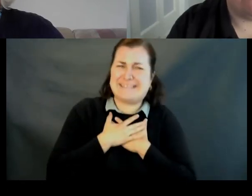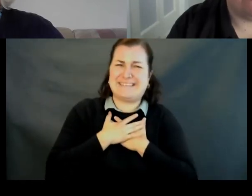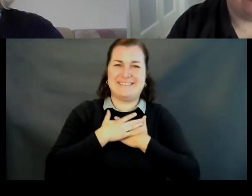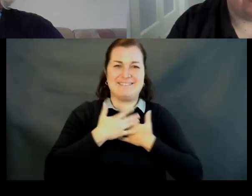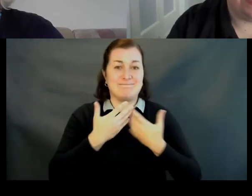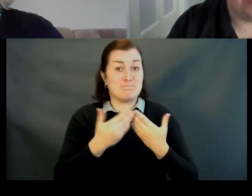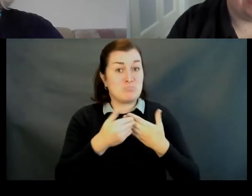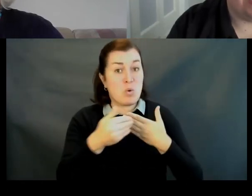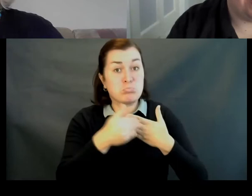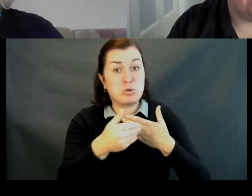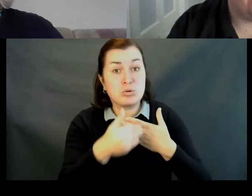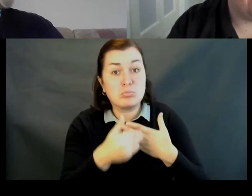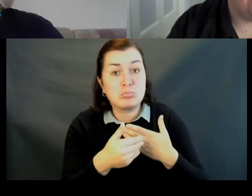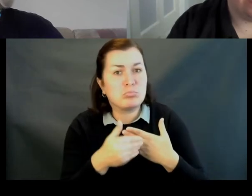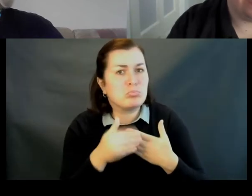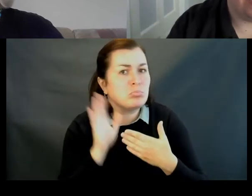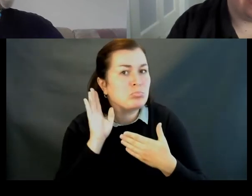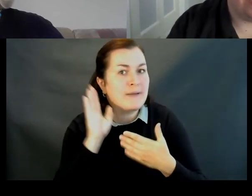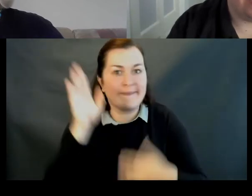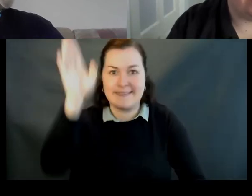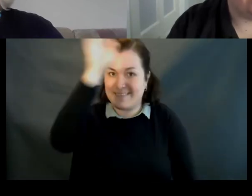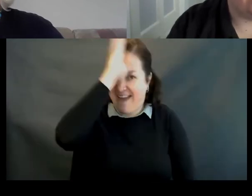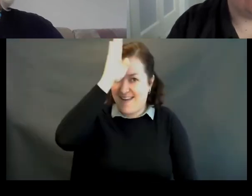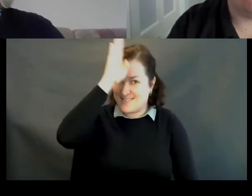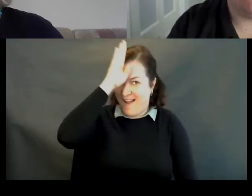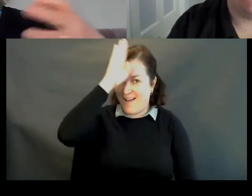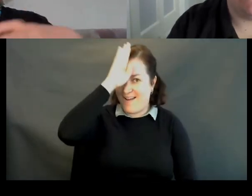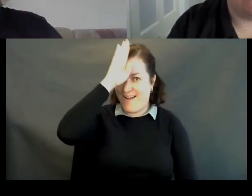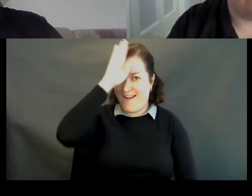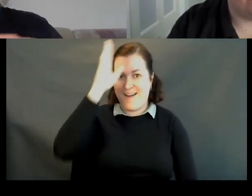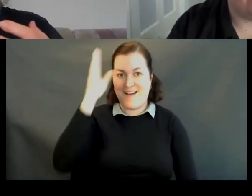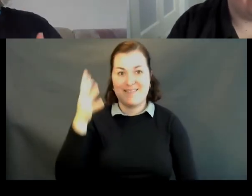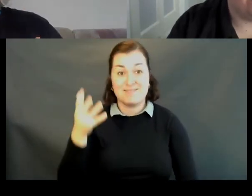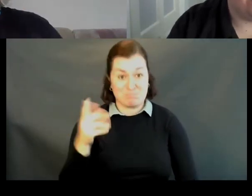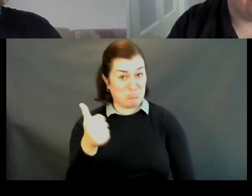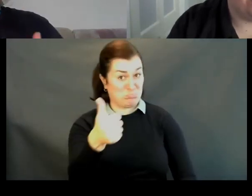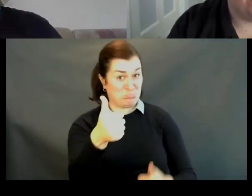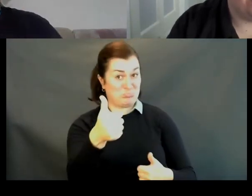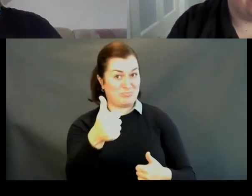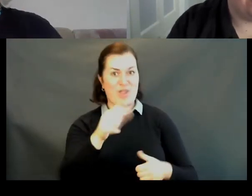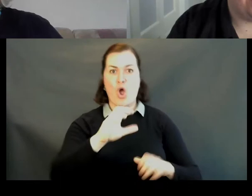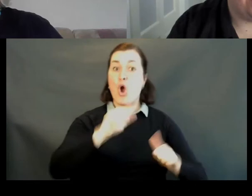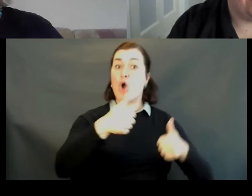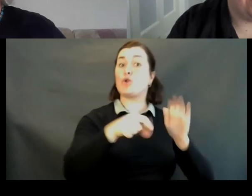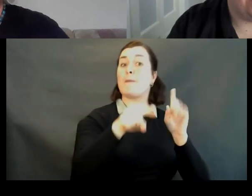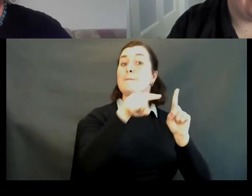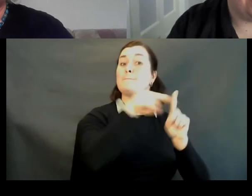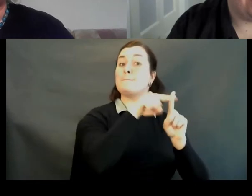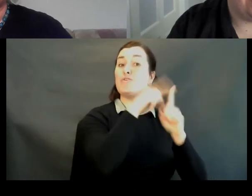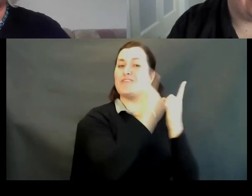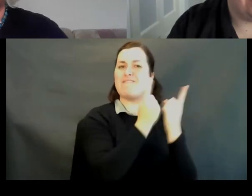Anything else? Thank you. Danger. Danger. So we've got some good things. We've got passion. Passion is good. I think we can